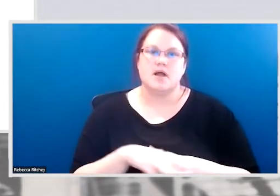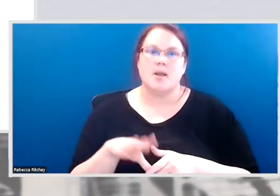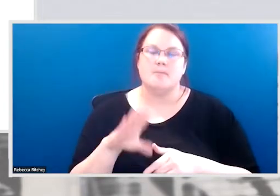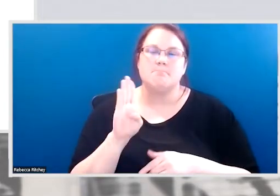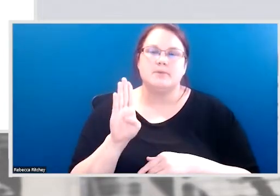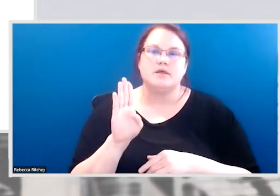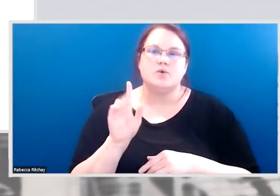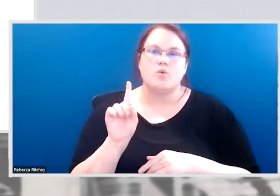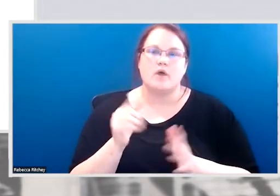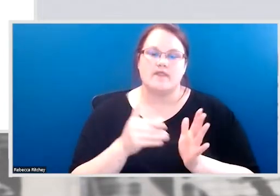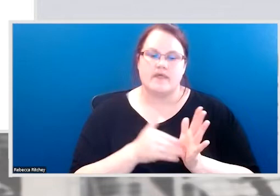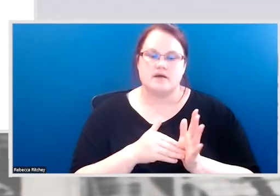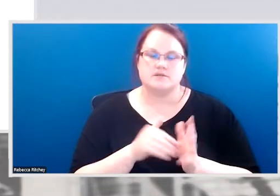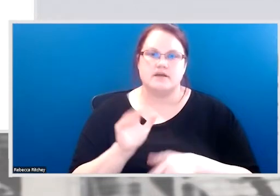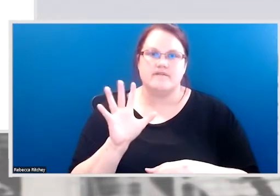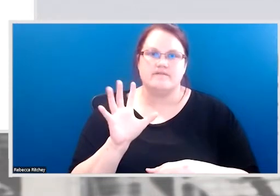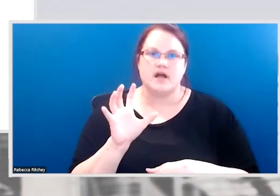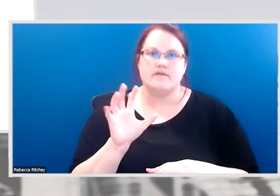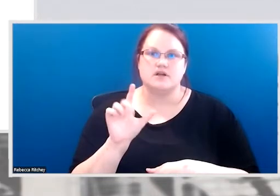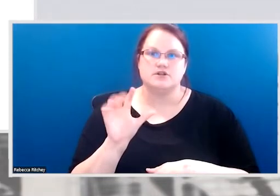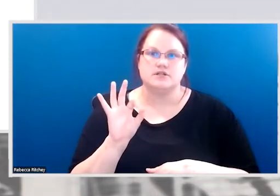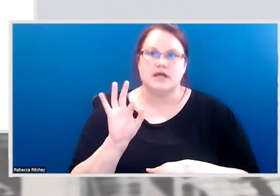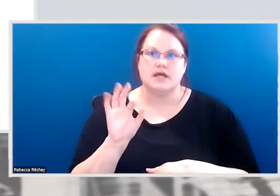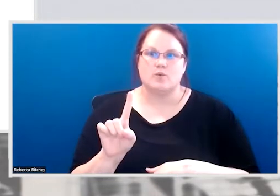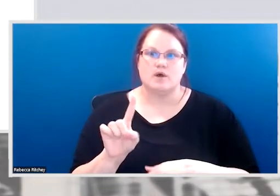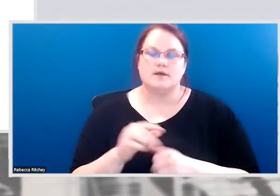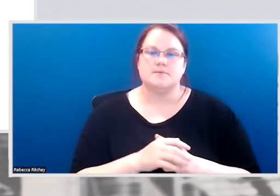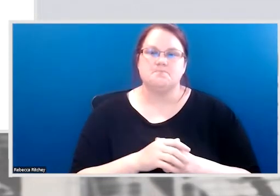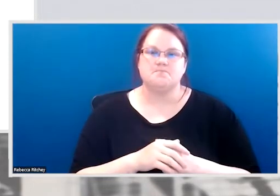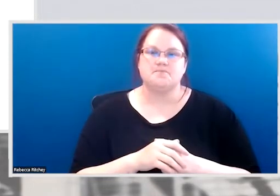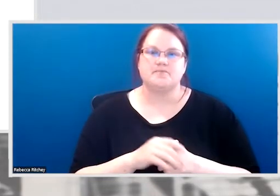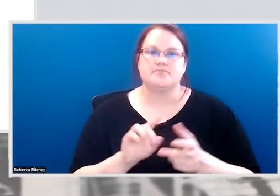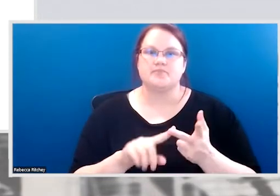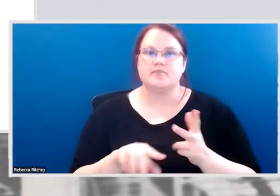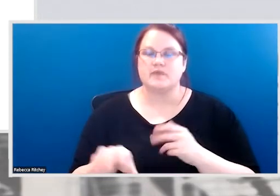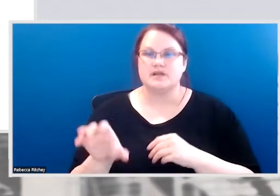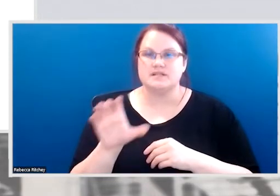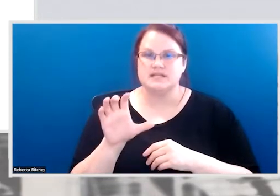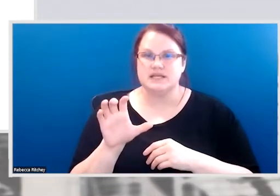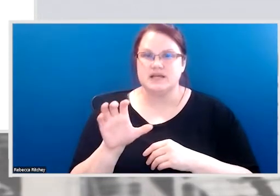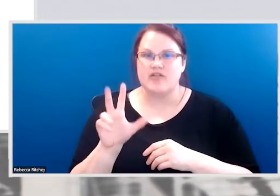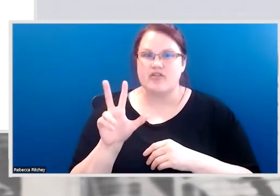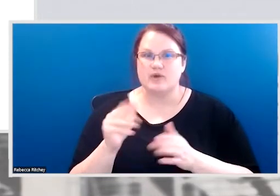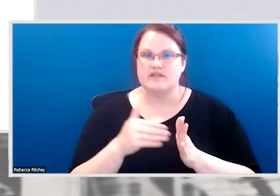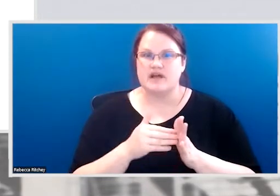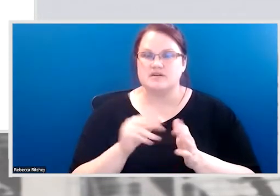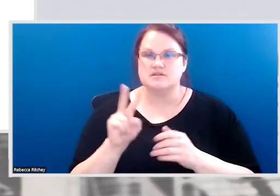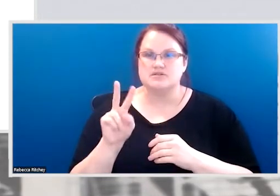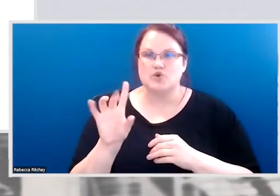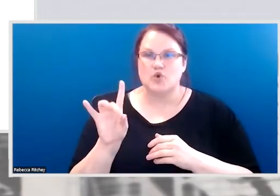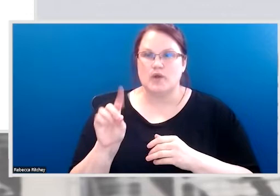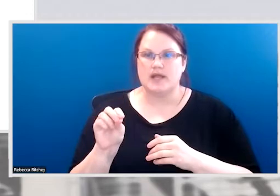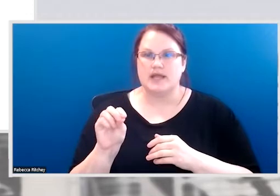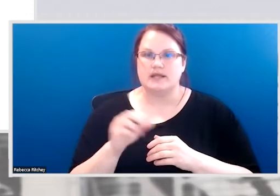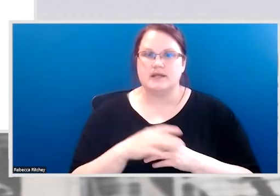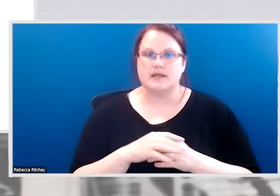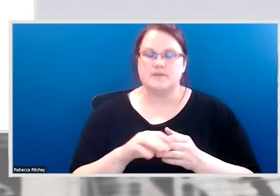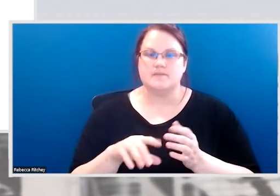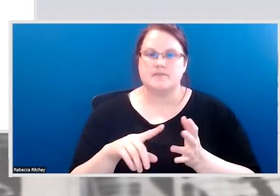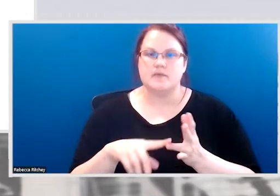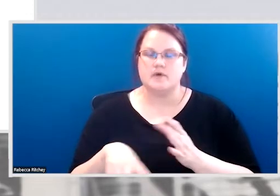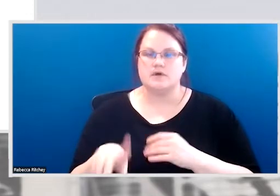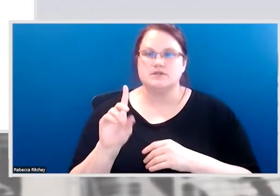B is 1,591. Option C is 3,280. Option D